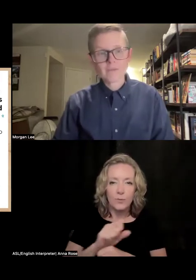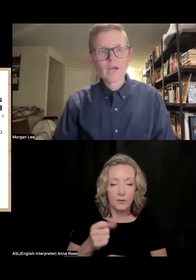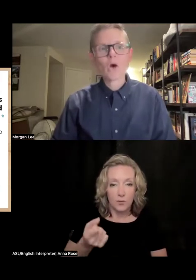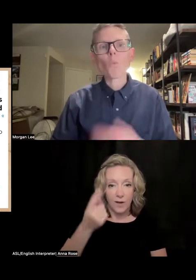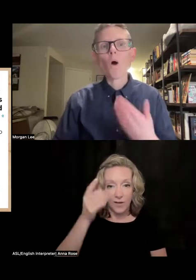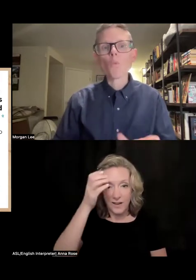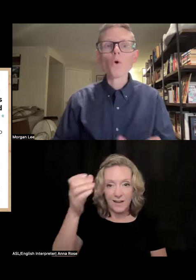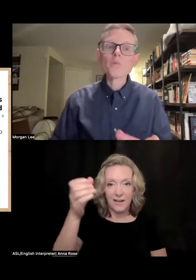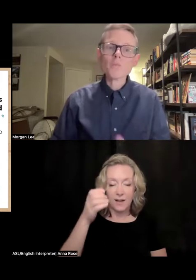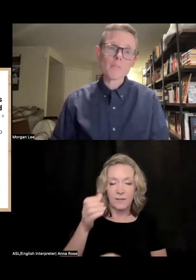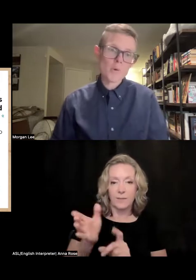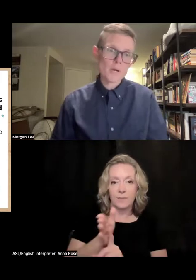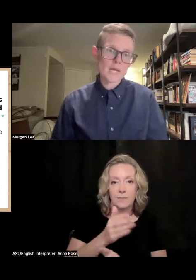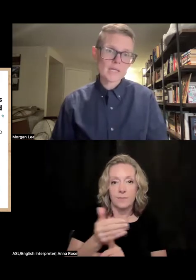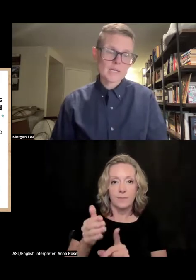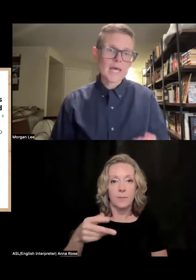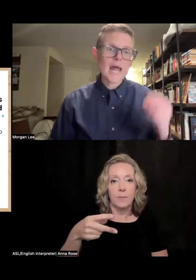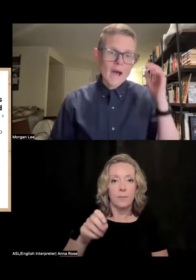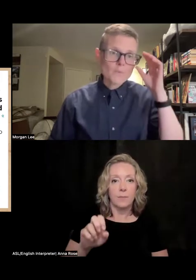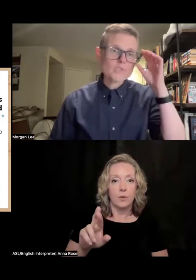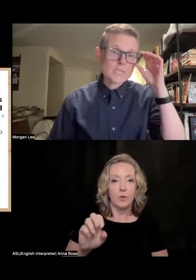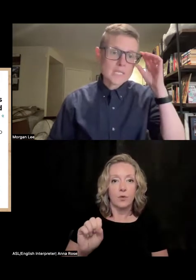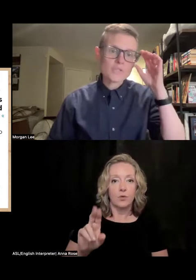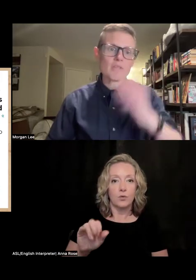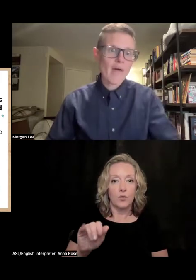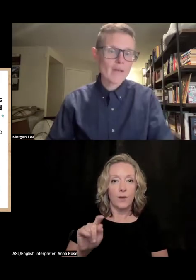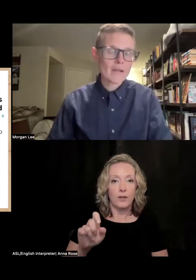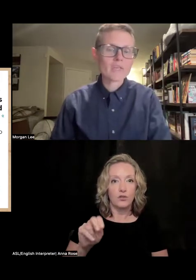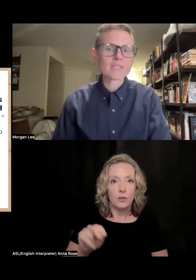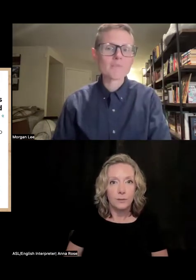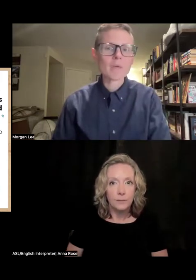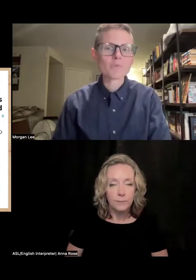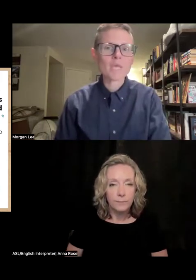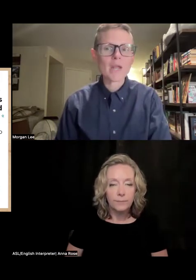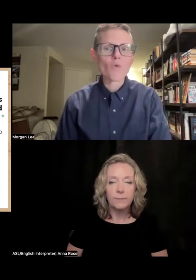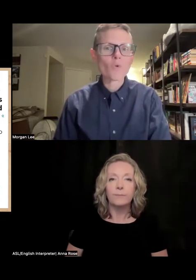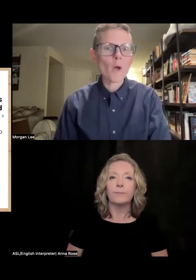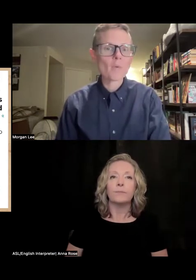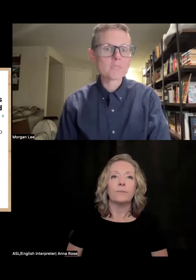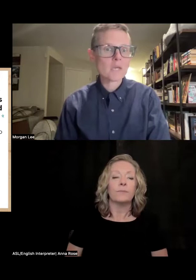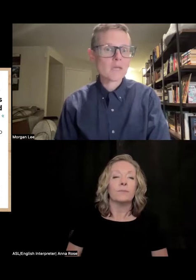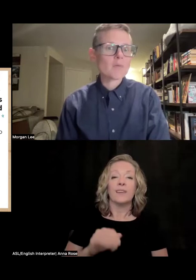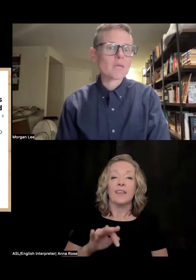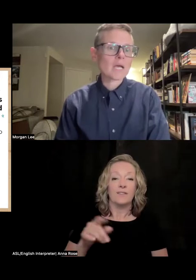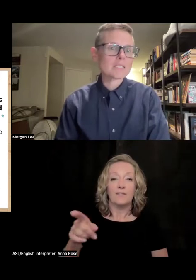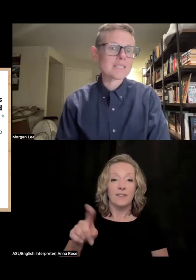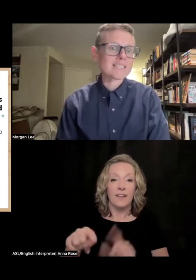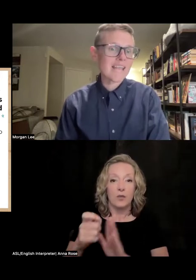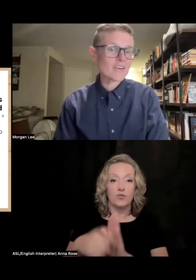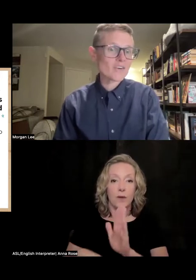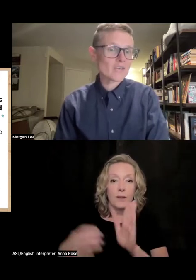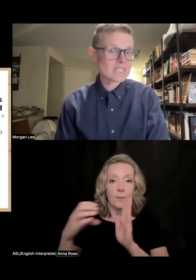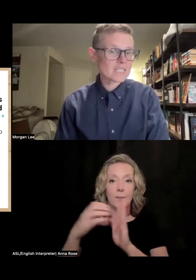composition, what would be appropriate and how would you teach to that? I think sometimes we get overwhelmed because